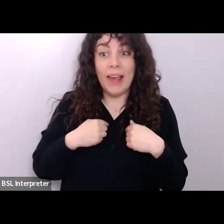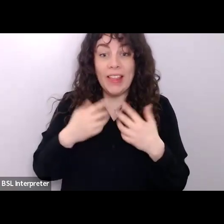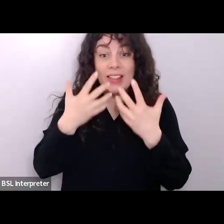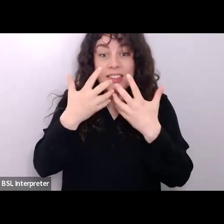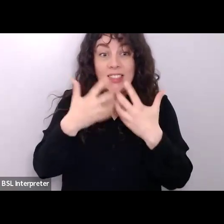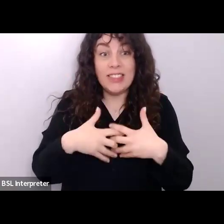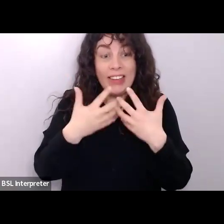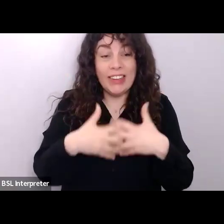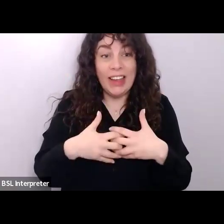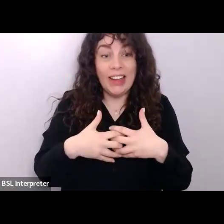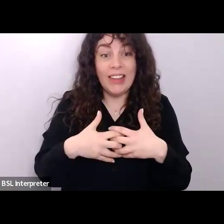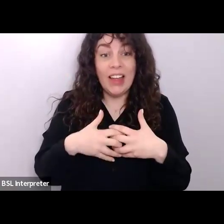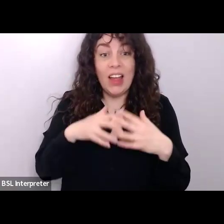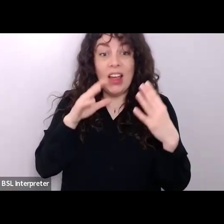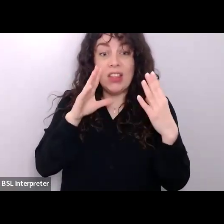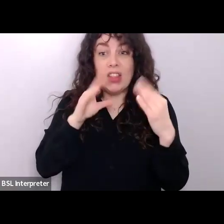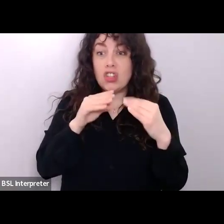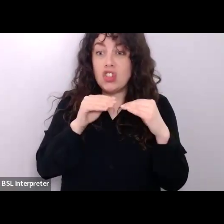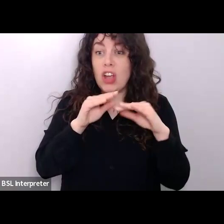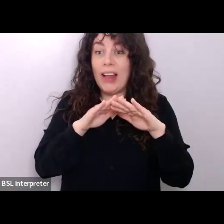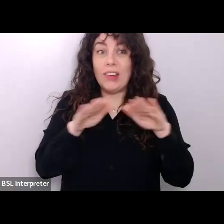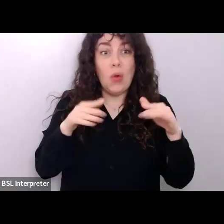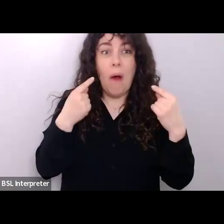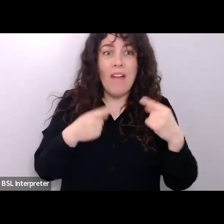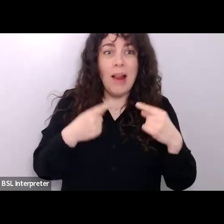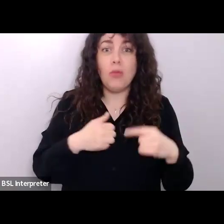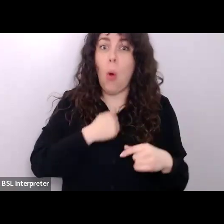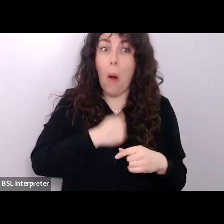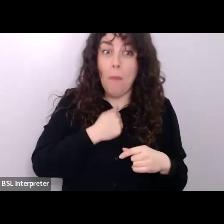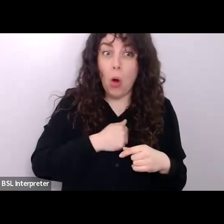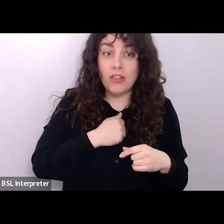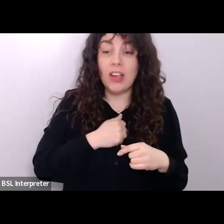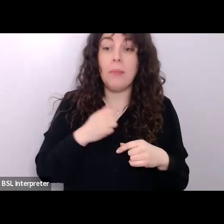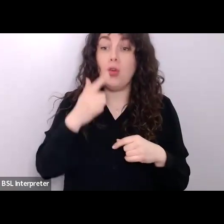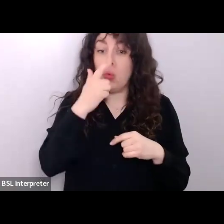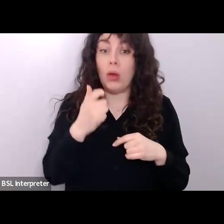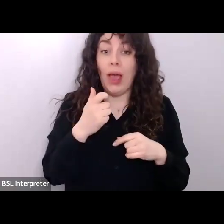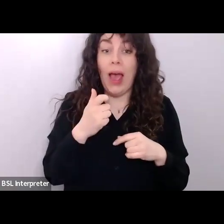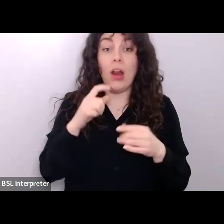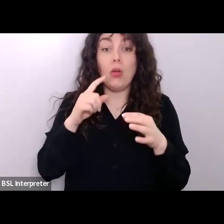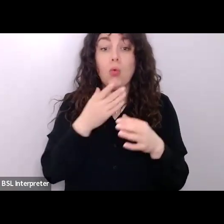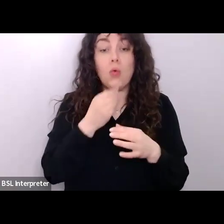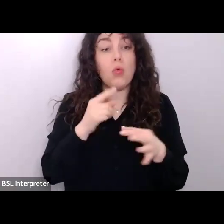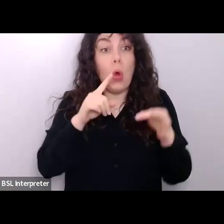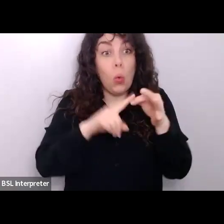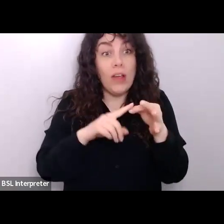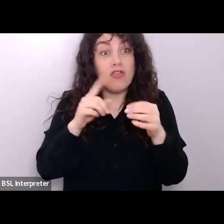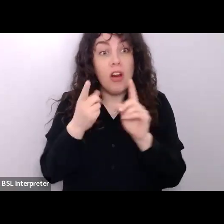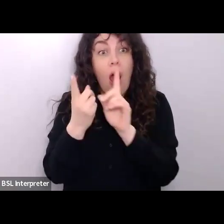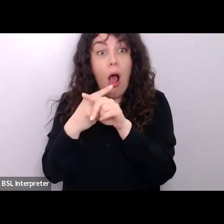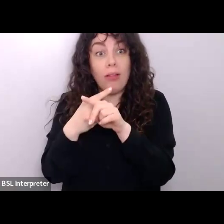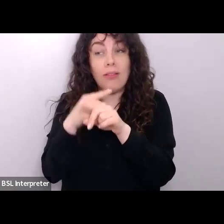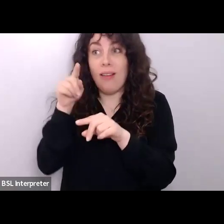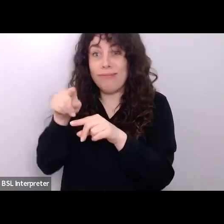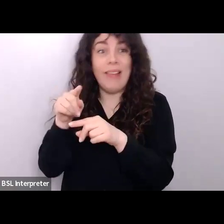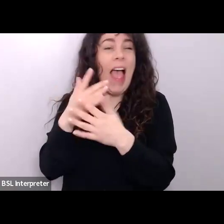setting up the Zoom, the chat isn't actually available to attendees, so apologies for that, but you should be able to submit any messages in the Q&A, which we can access. So